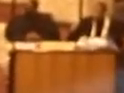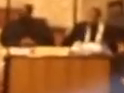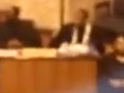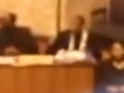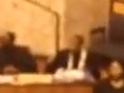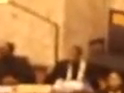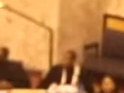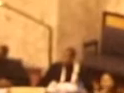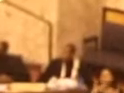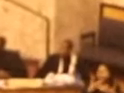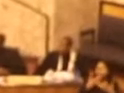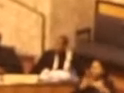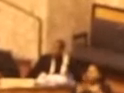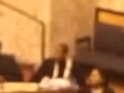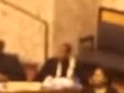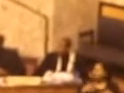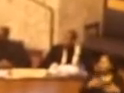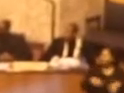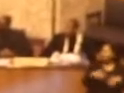Thank you very much,